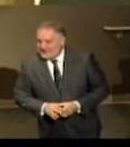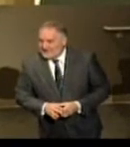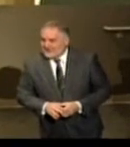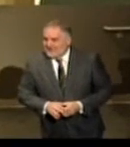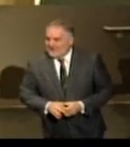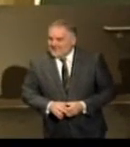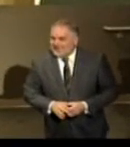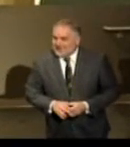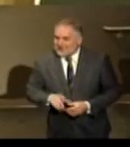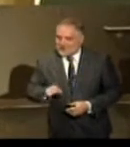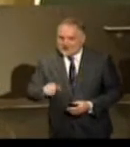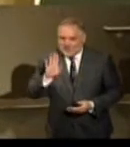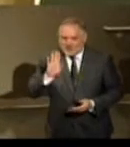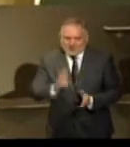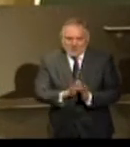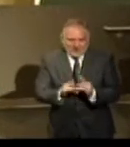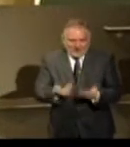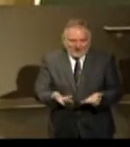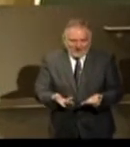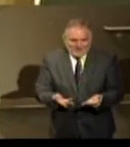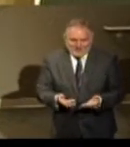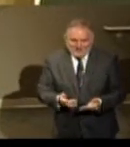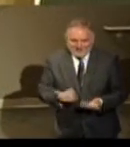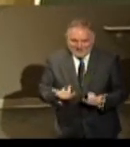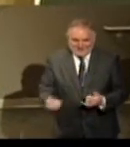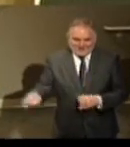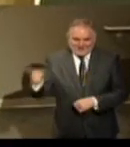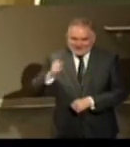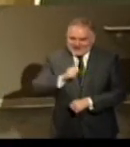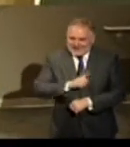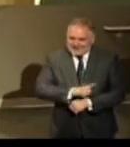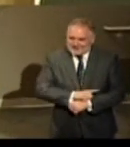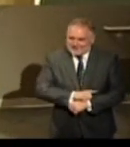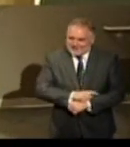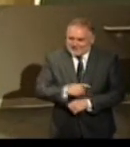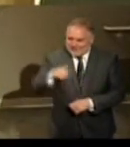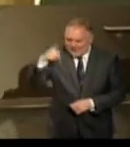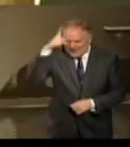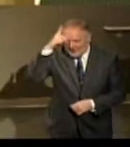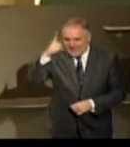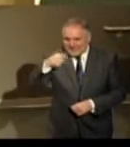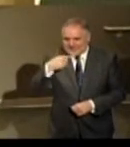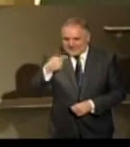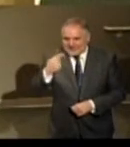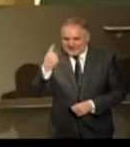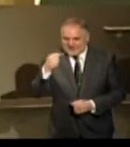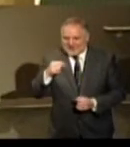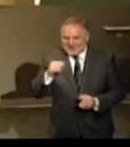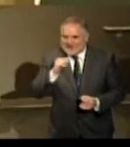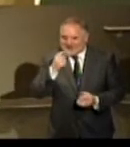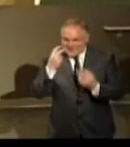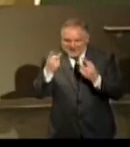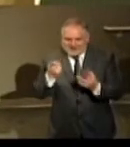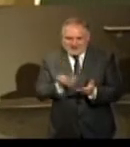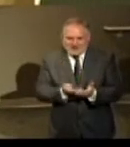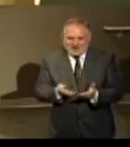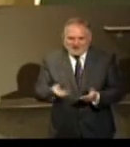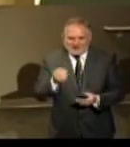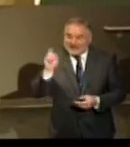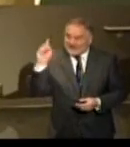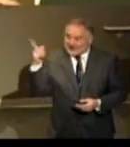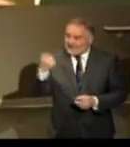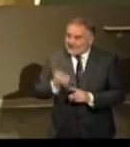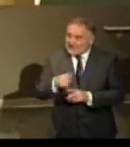for you. You'll need your Bible this morning. We'll turn to two passages of scripture that will not be on the screen. Paul said, for the invisible things of him